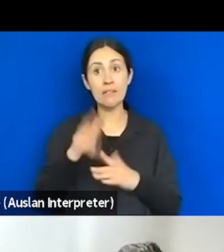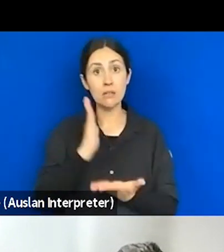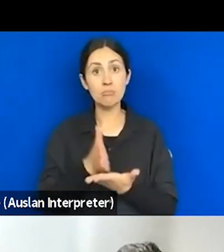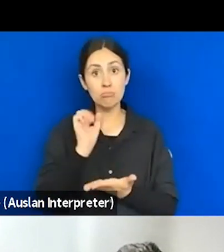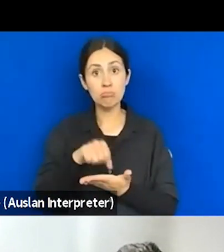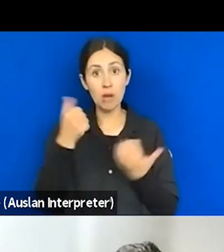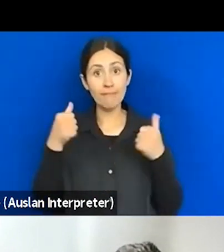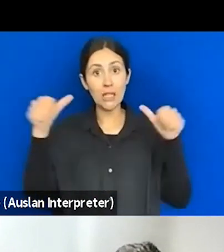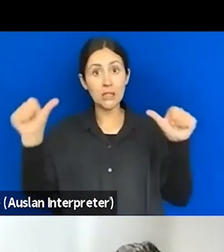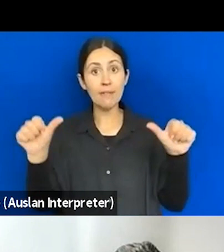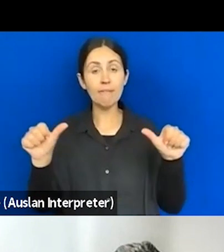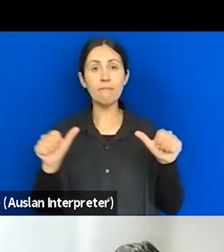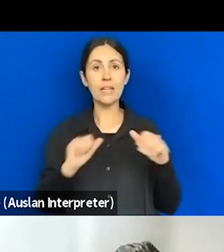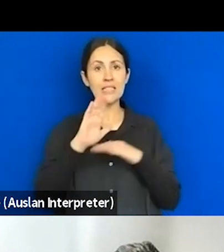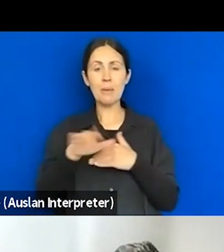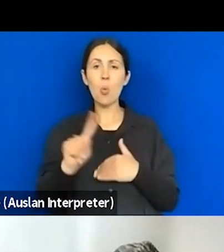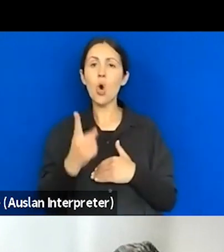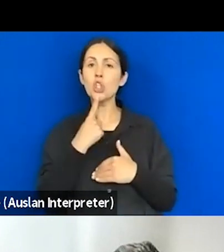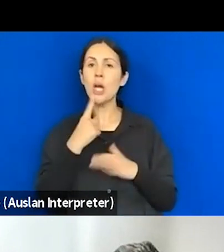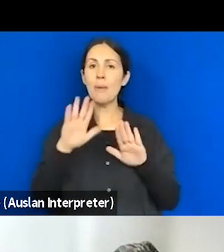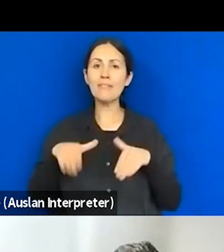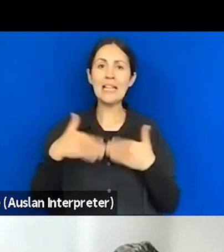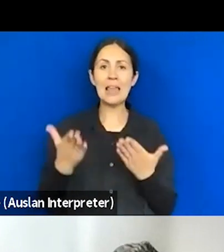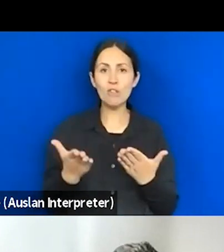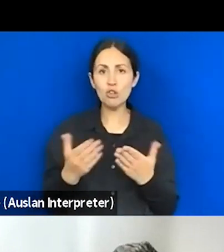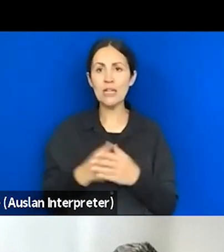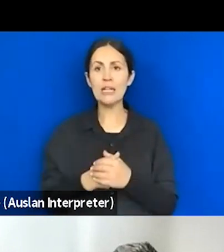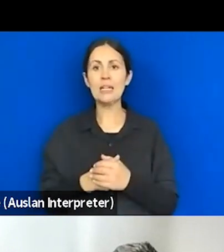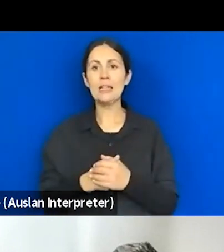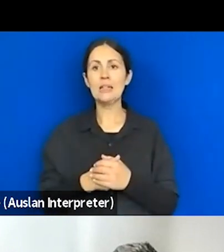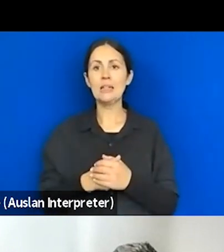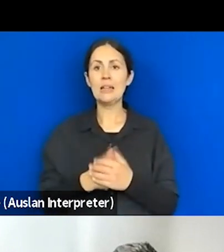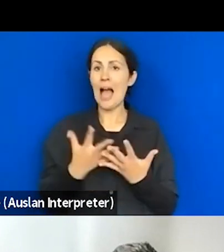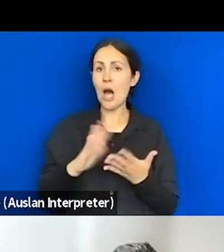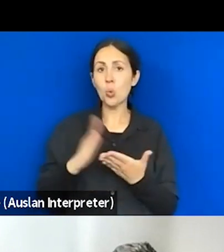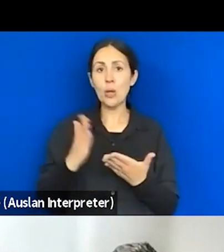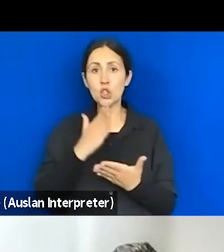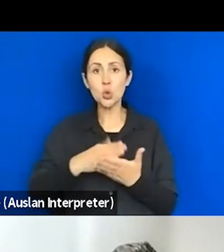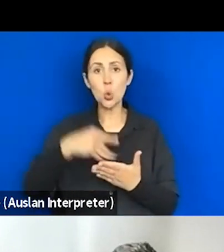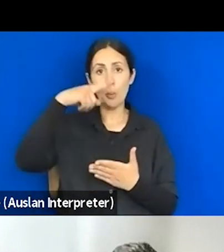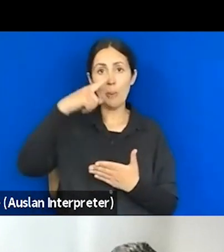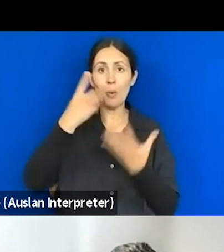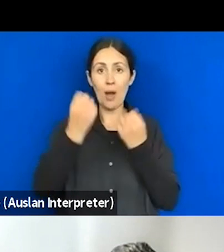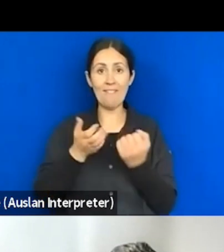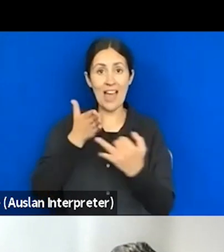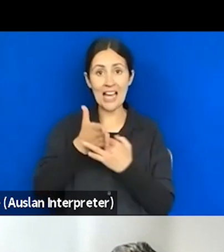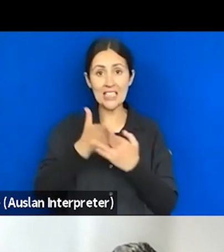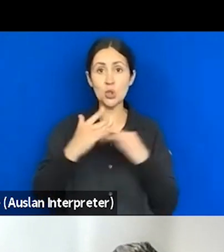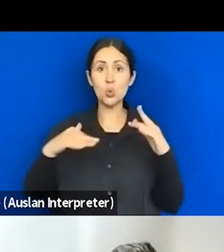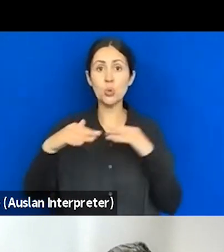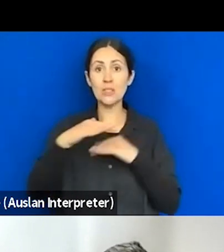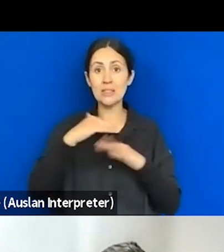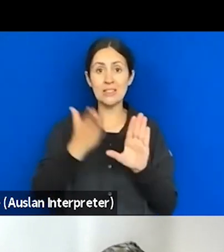in what kind of delivery mechanism, how do we also ensure that people have access to psychosocial supports, how do